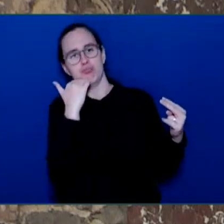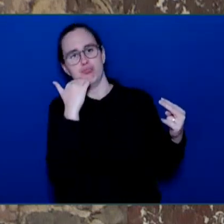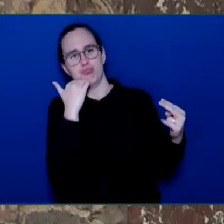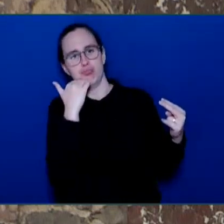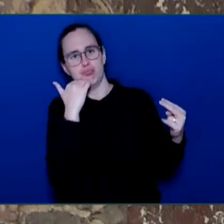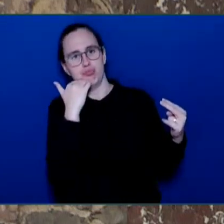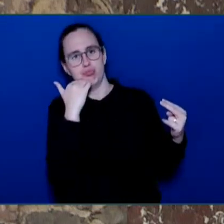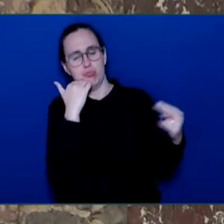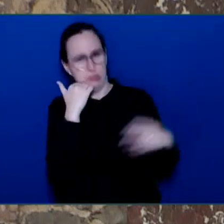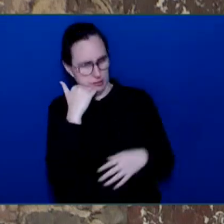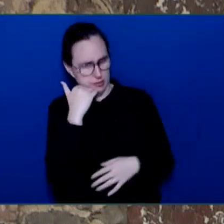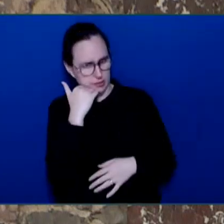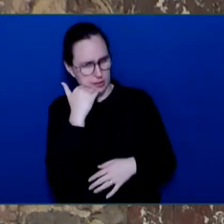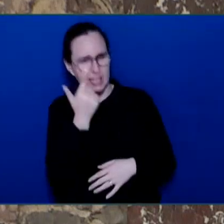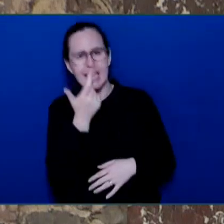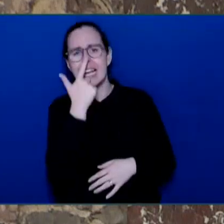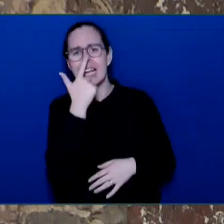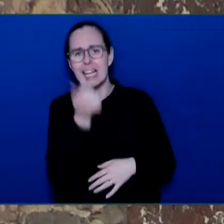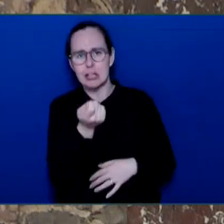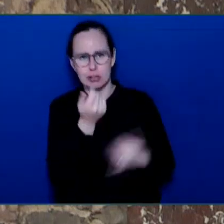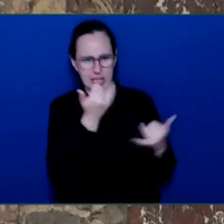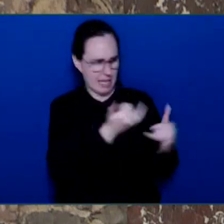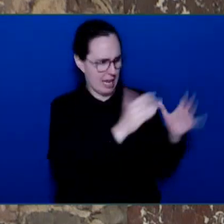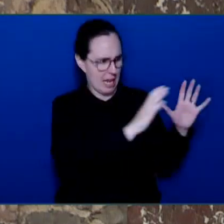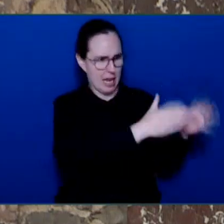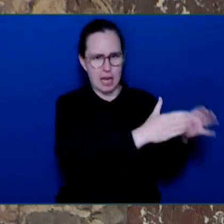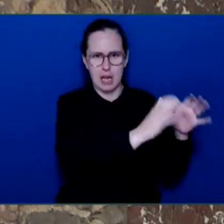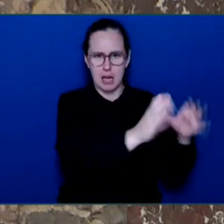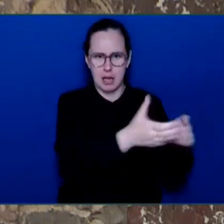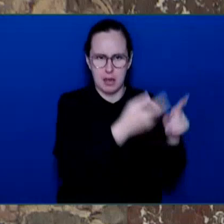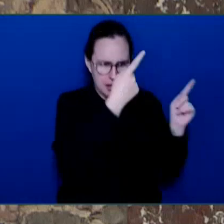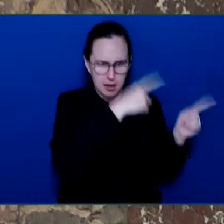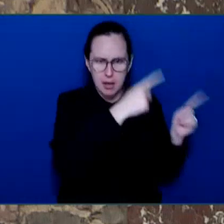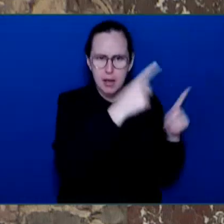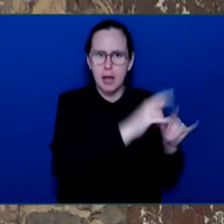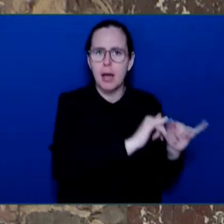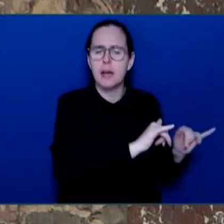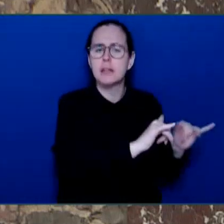so I see that he's an influential guy.